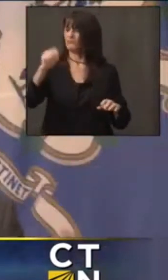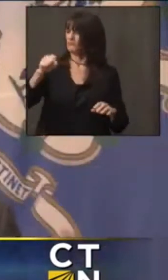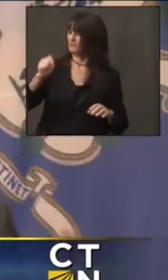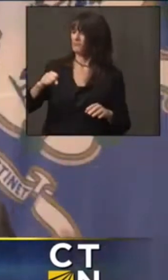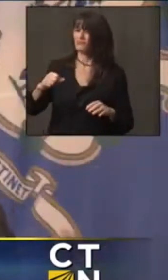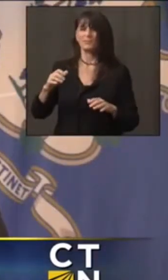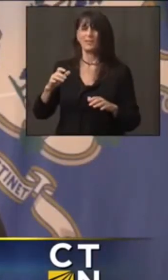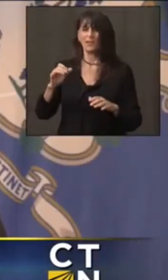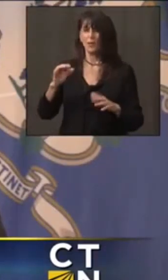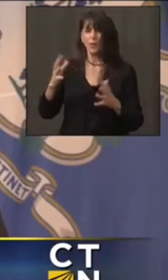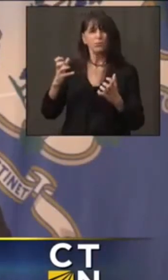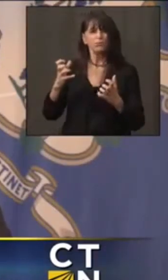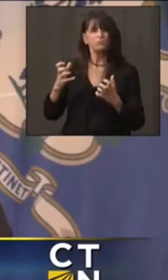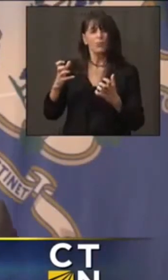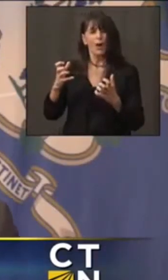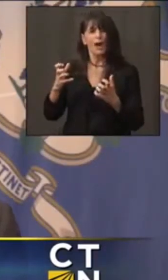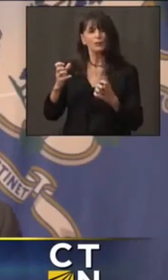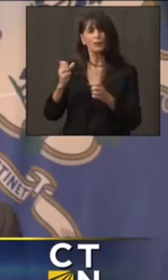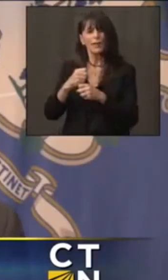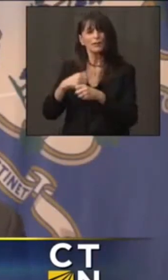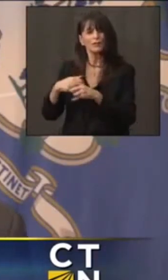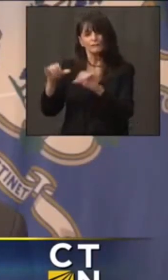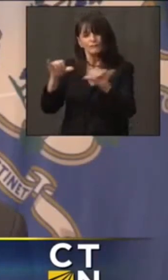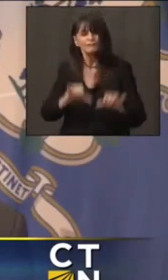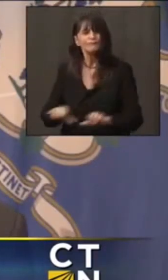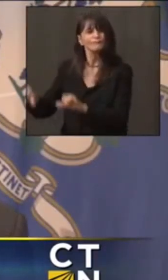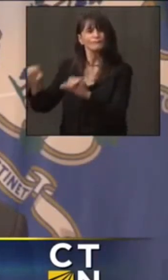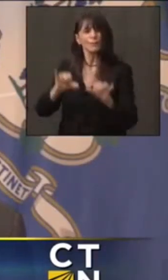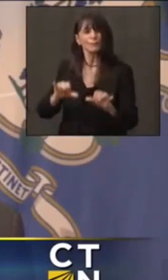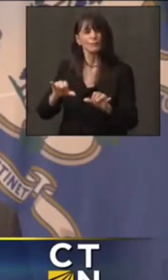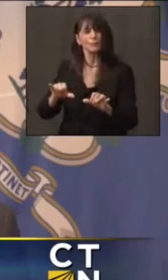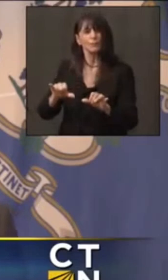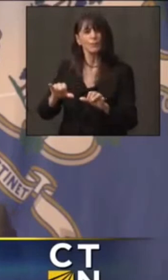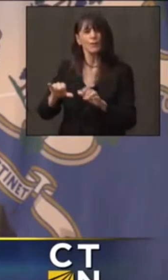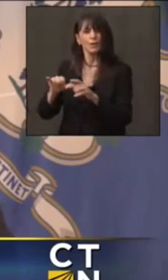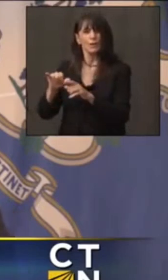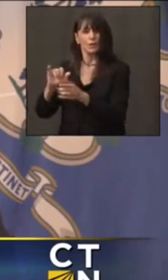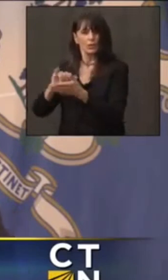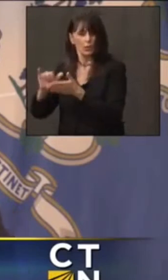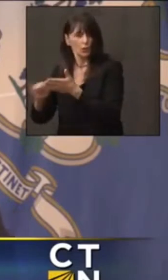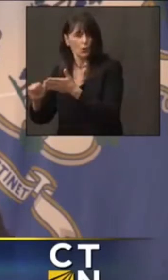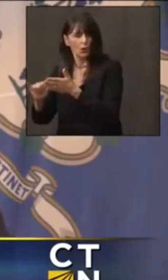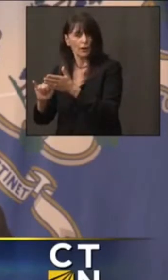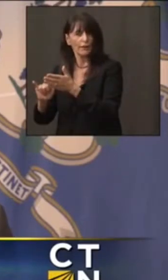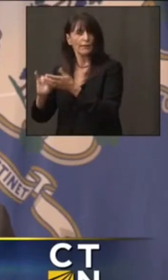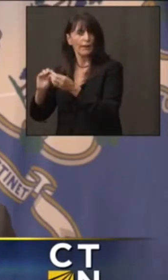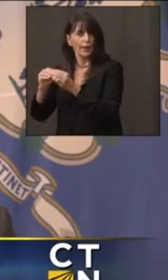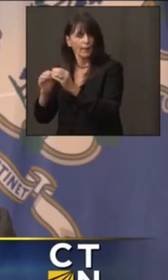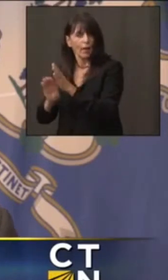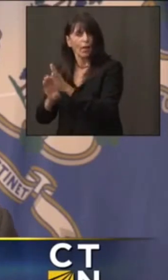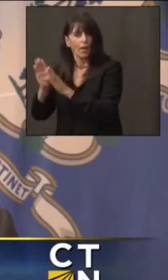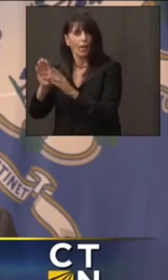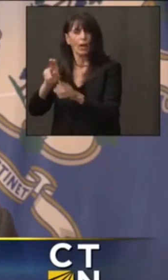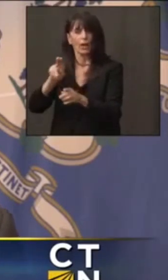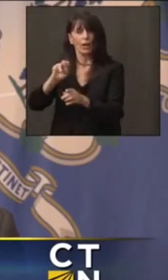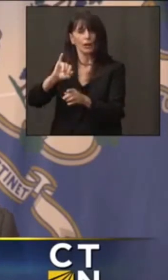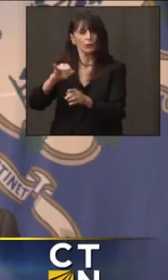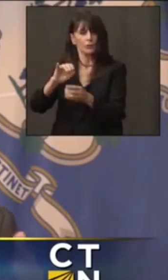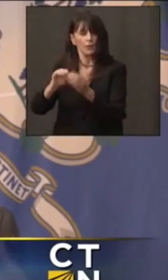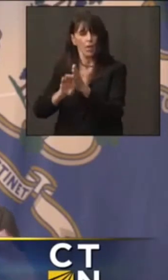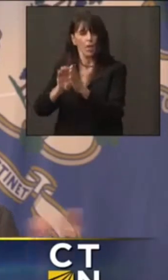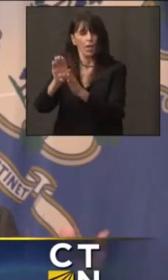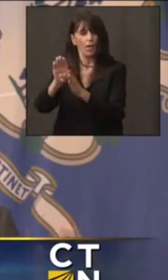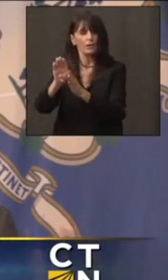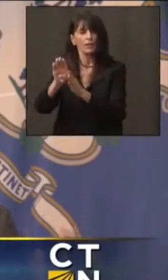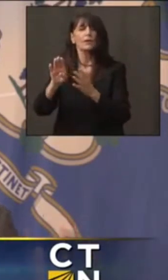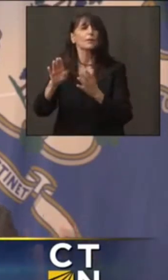as one. New York and New Jersey are both creeping up towards that quarantine level themselves. And I'm trying to